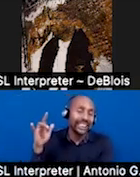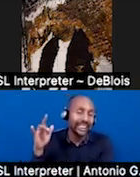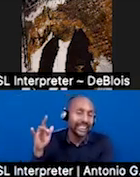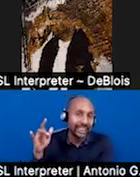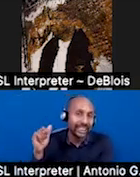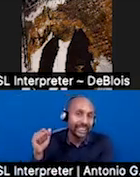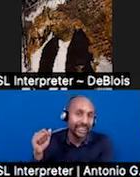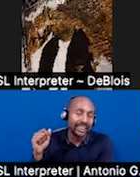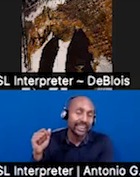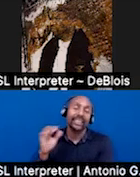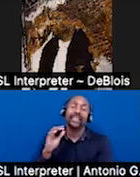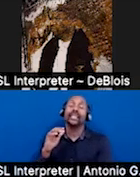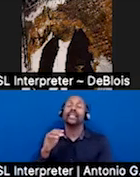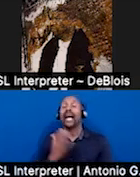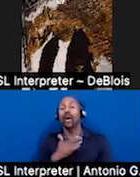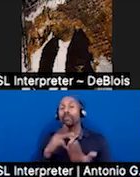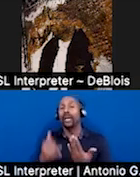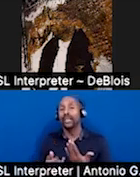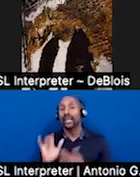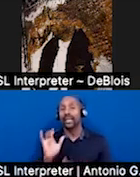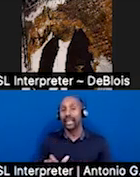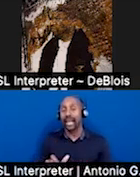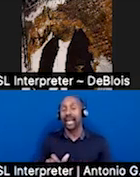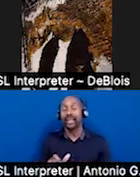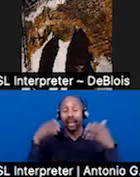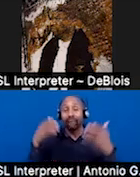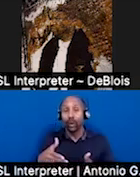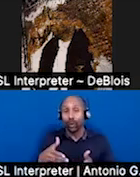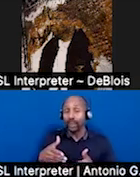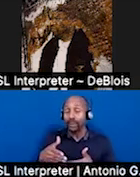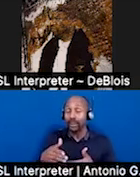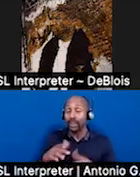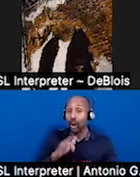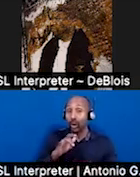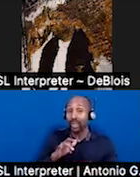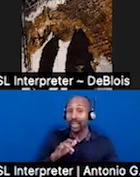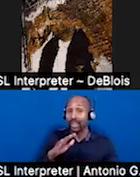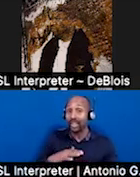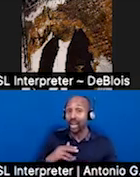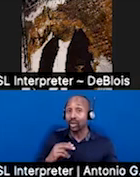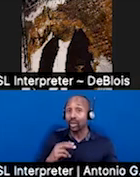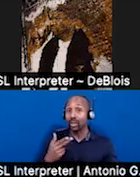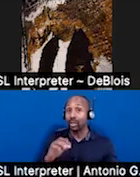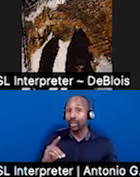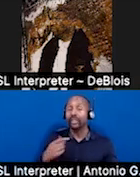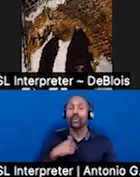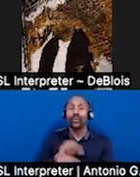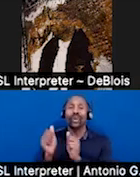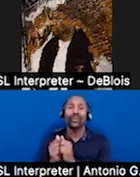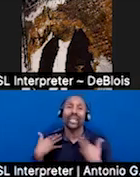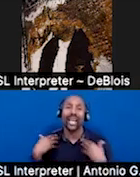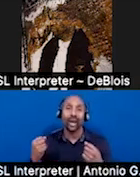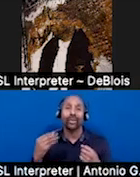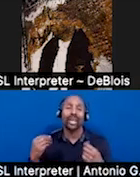So in our projects that focus on early childhood, we are working with Health and Human Services and other